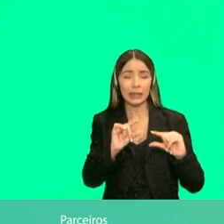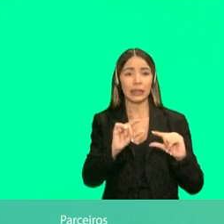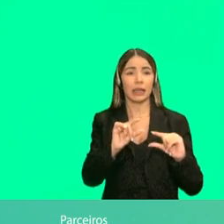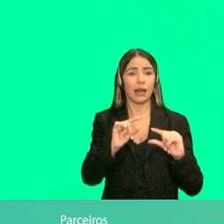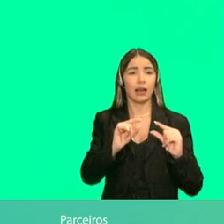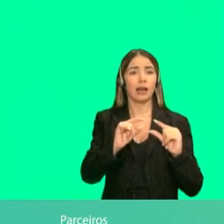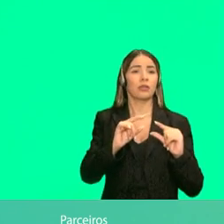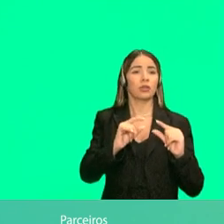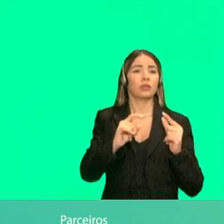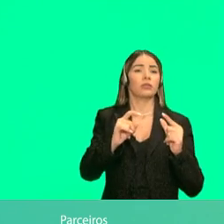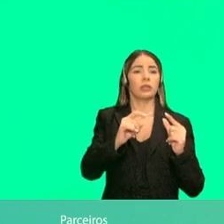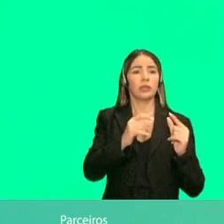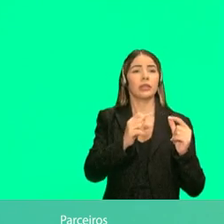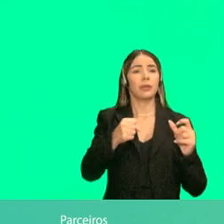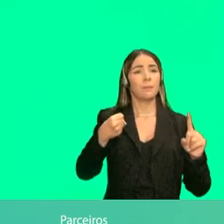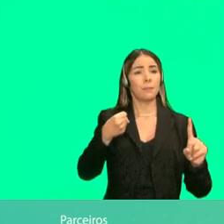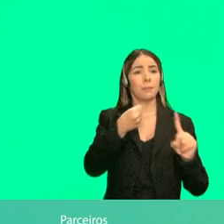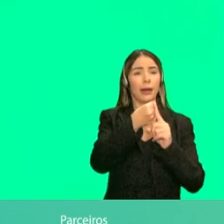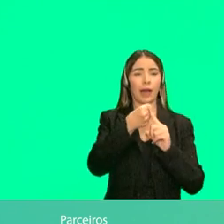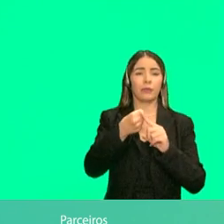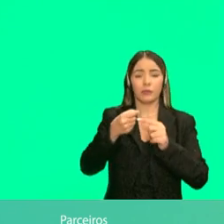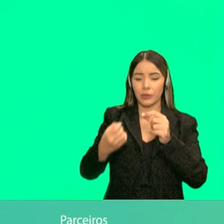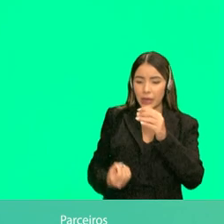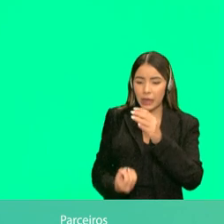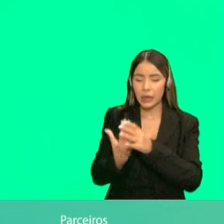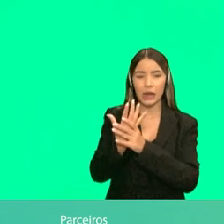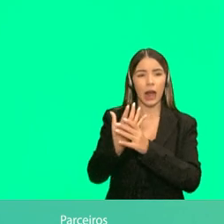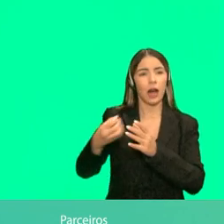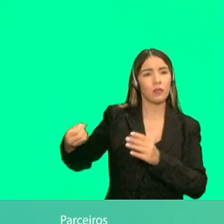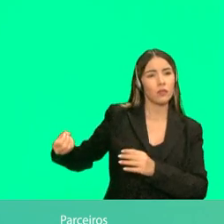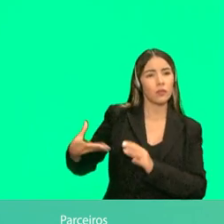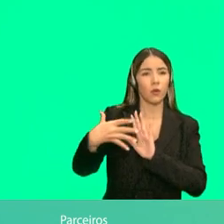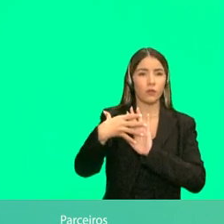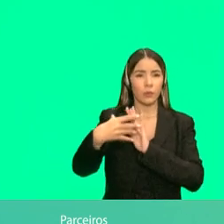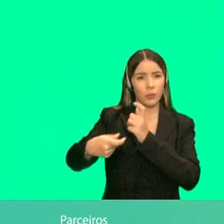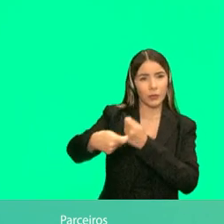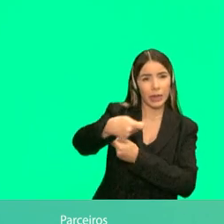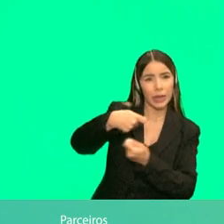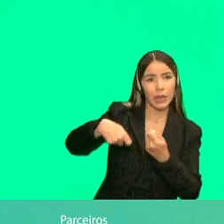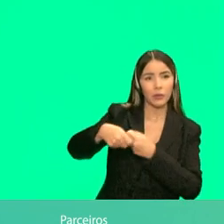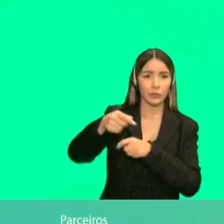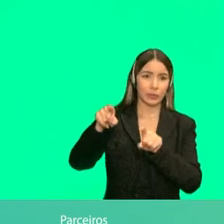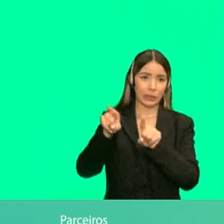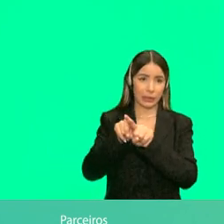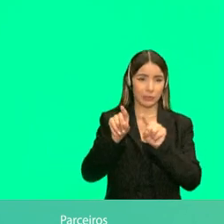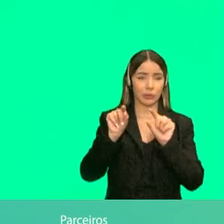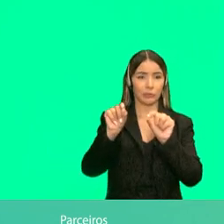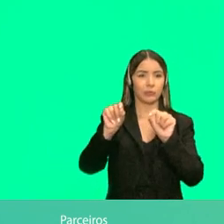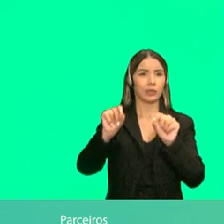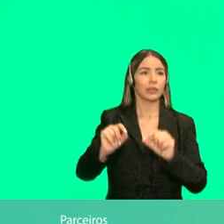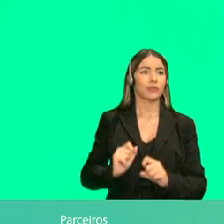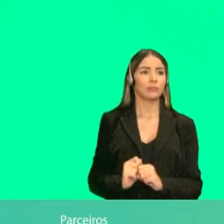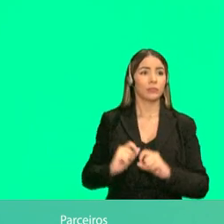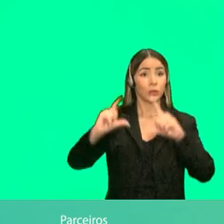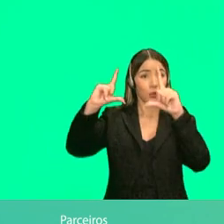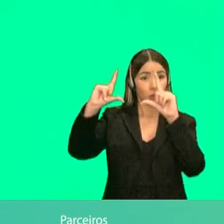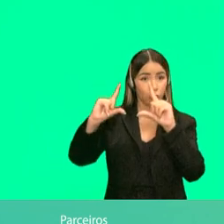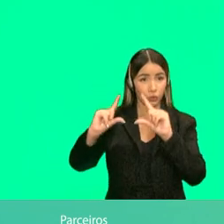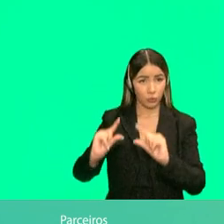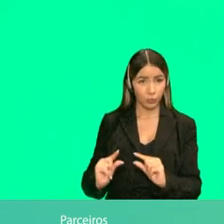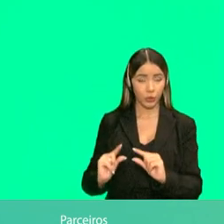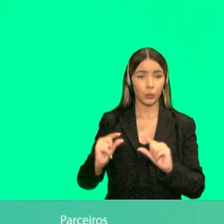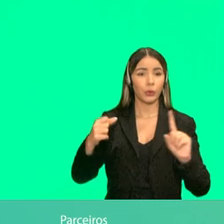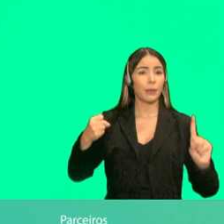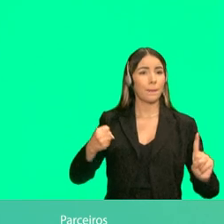regarding climate. Yara seeks a very positive food security